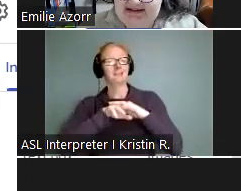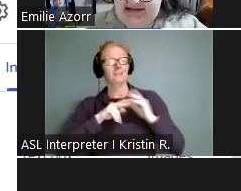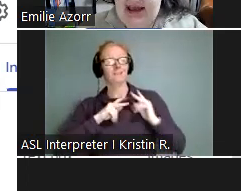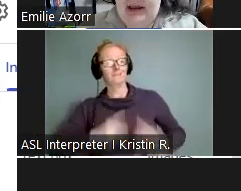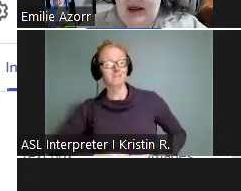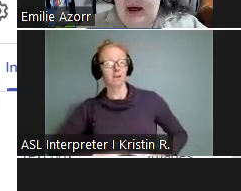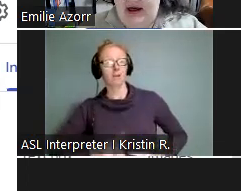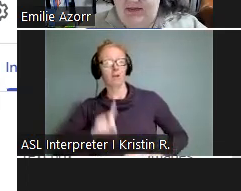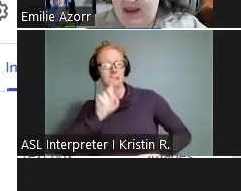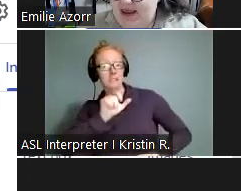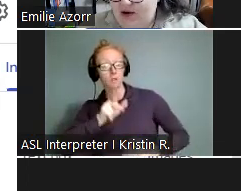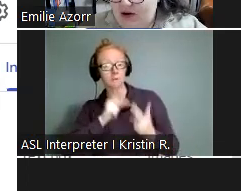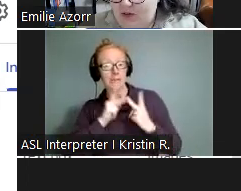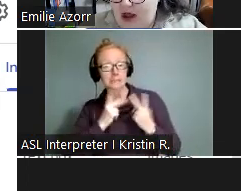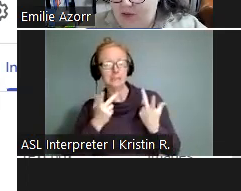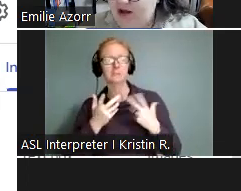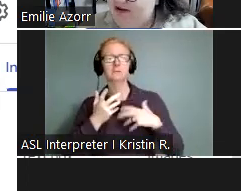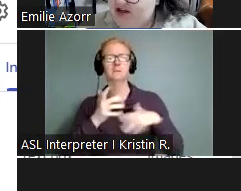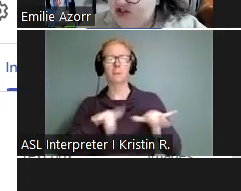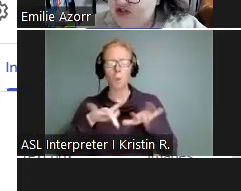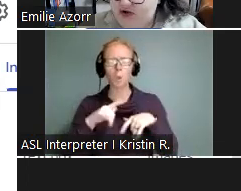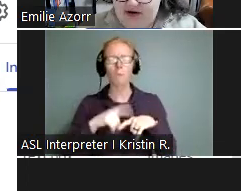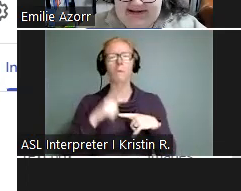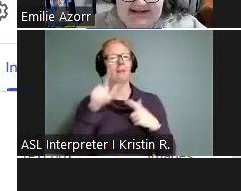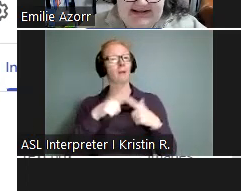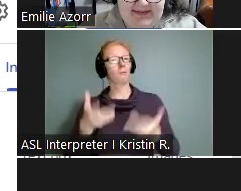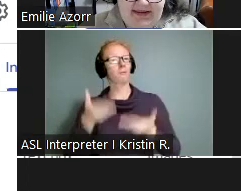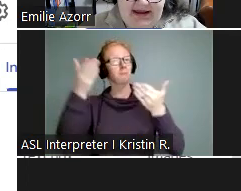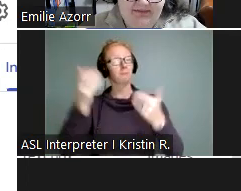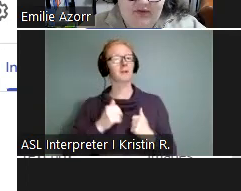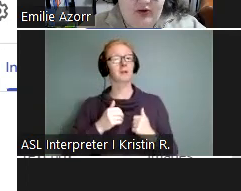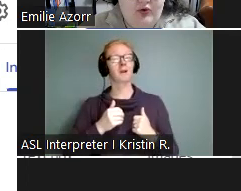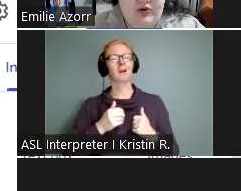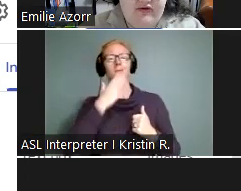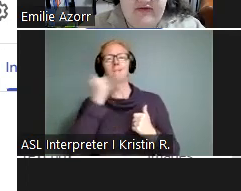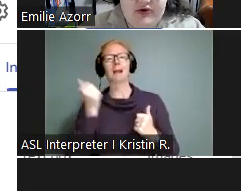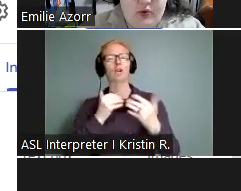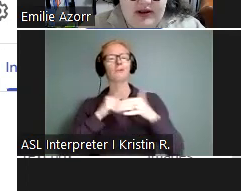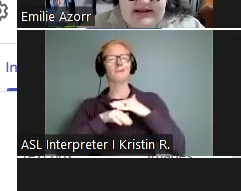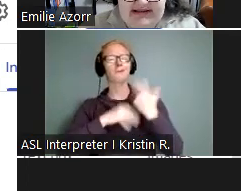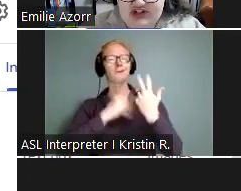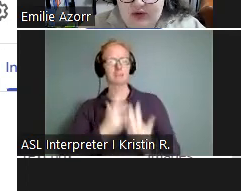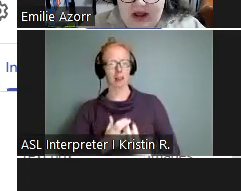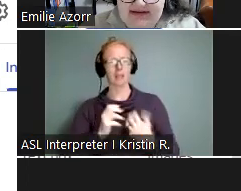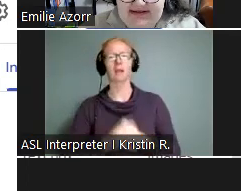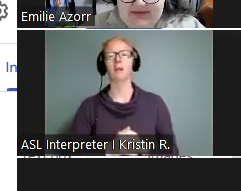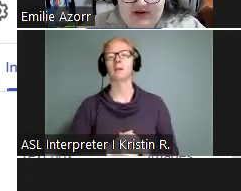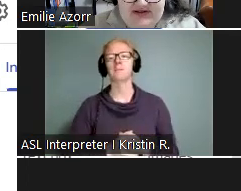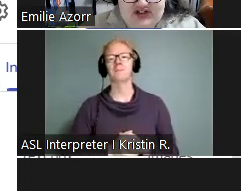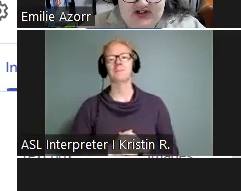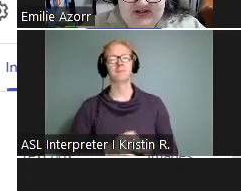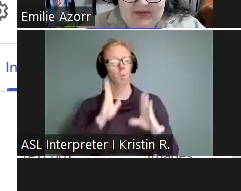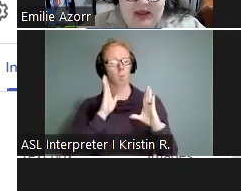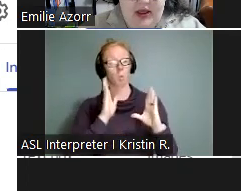digital spaces and making recommendations to increase accessibility. We've reviewed organizational policies